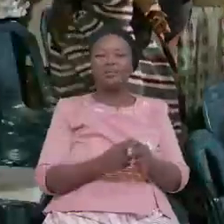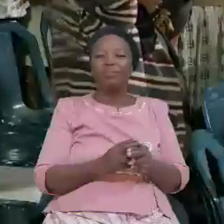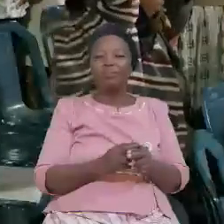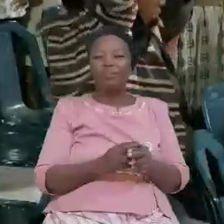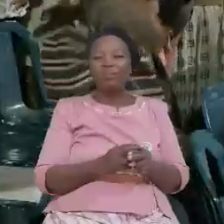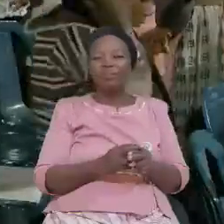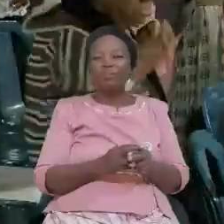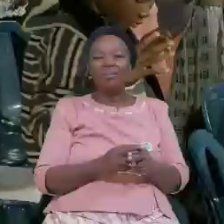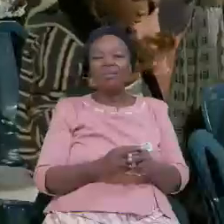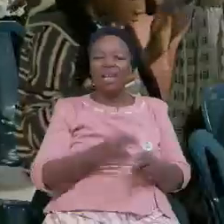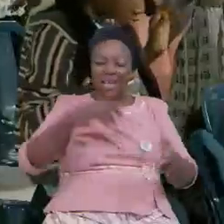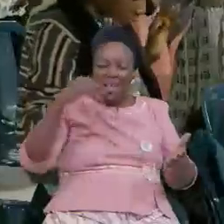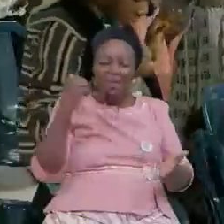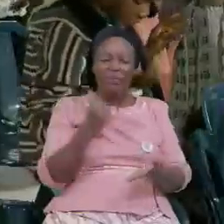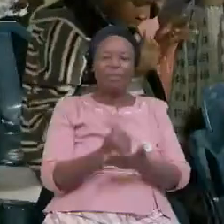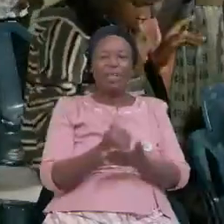Amen.